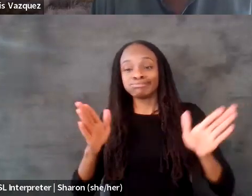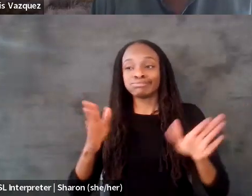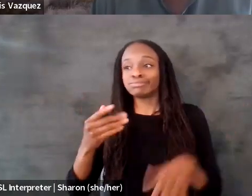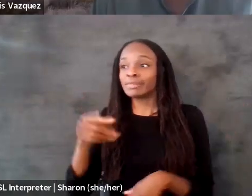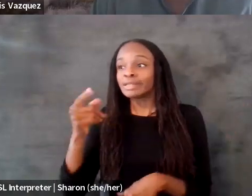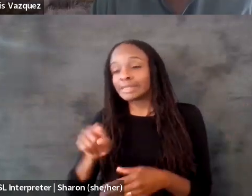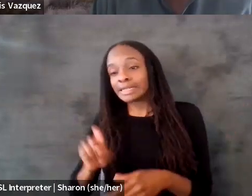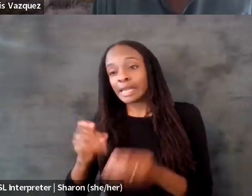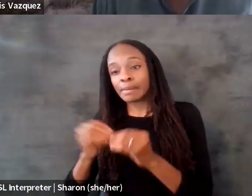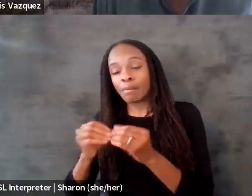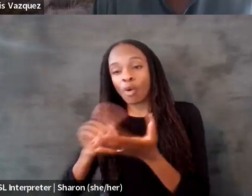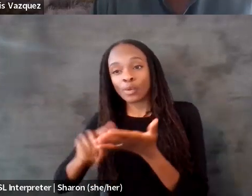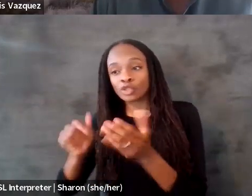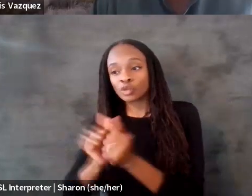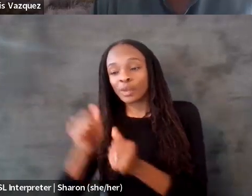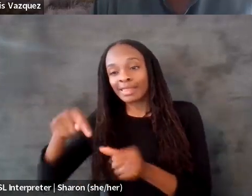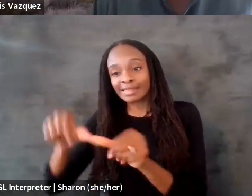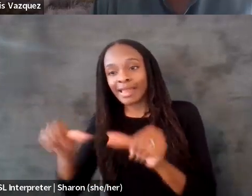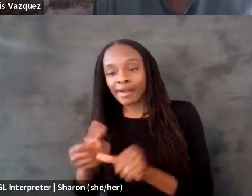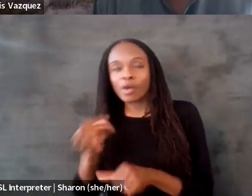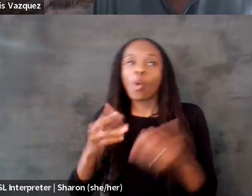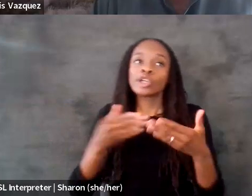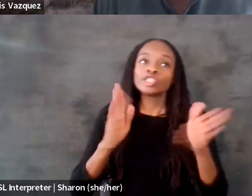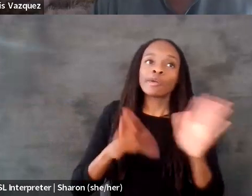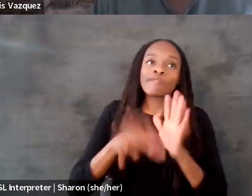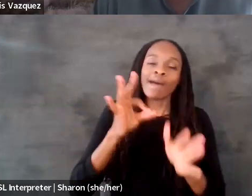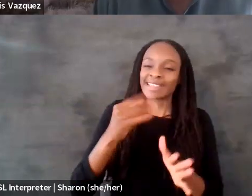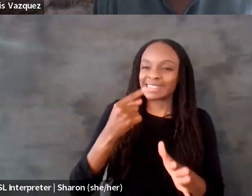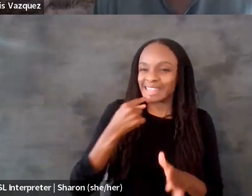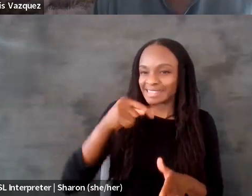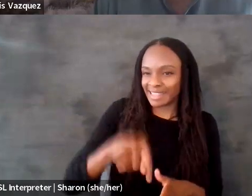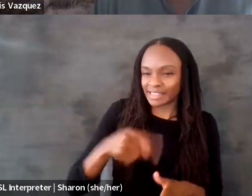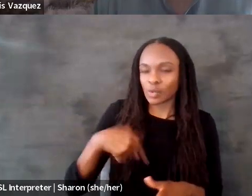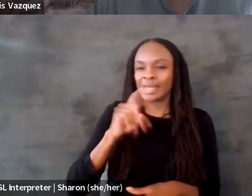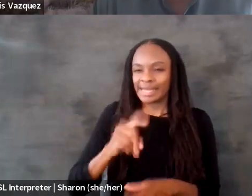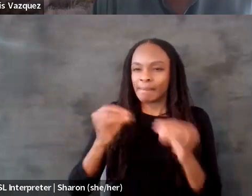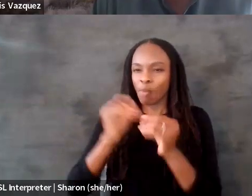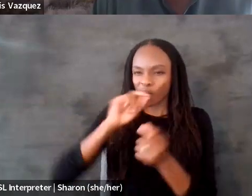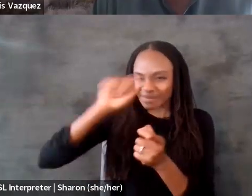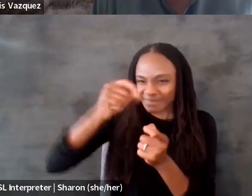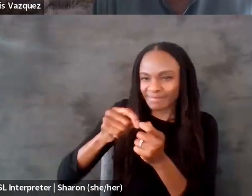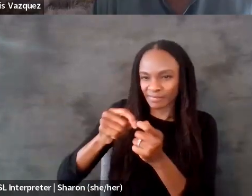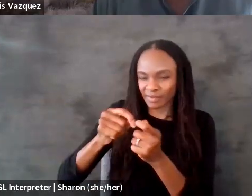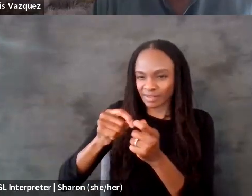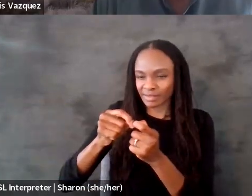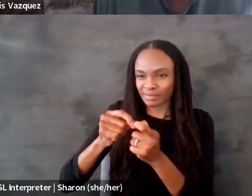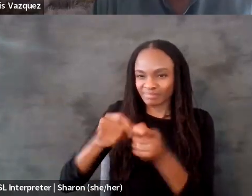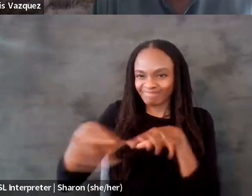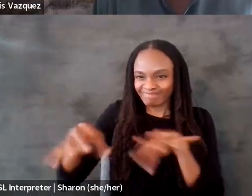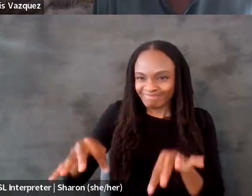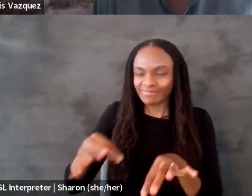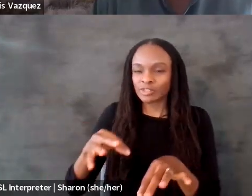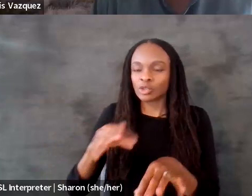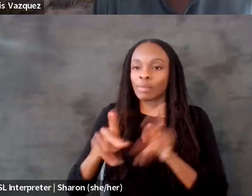is needed, or these general findings suggest this. Like, I think that we all have to be more specific so that we can really push people to